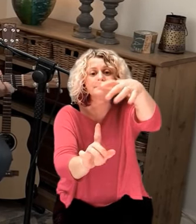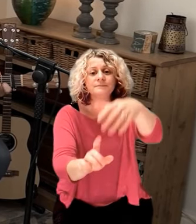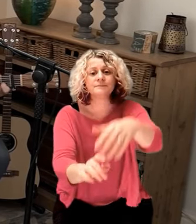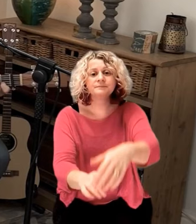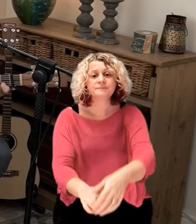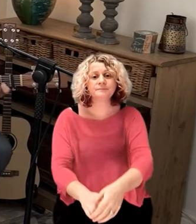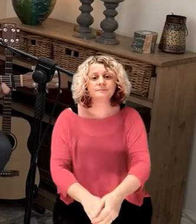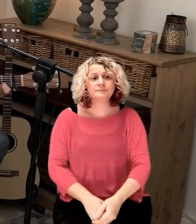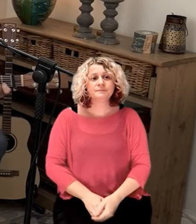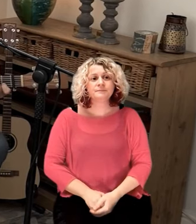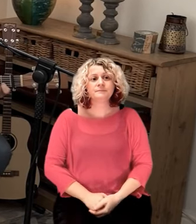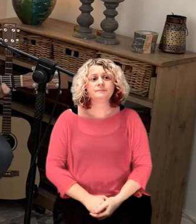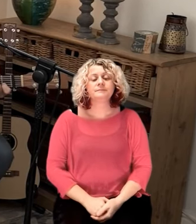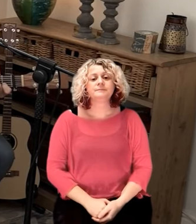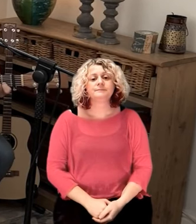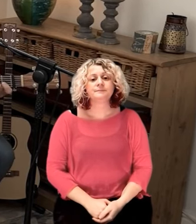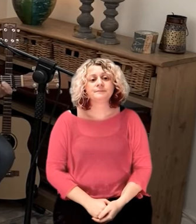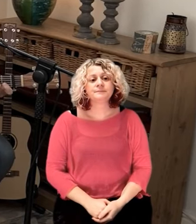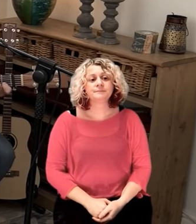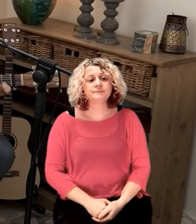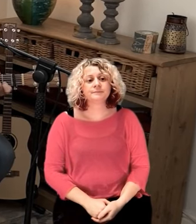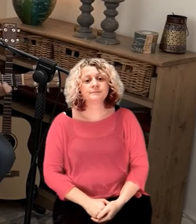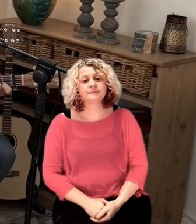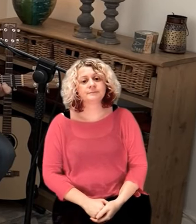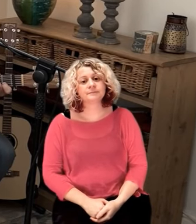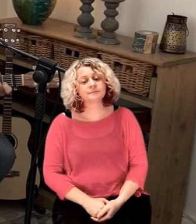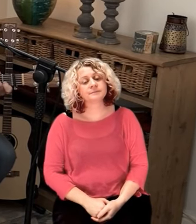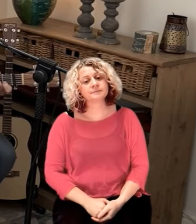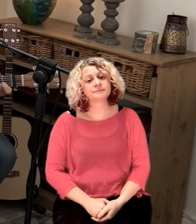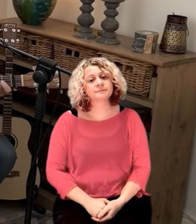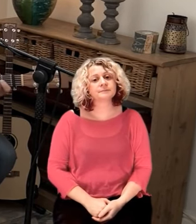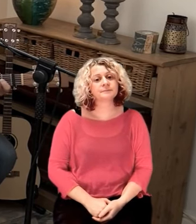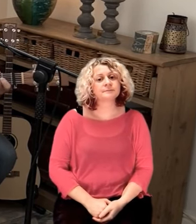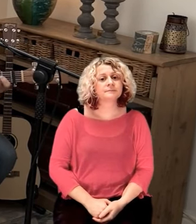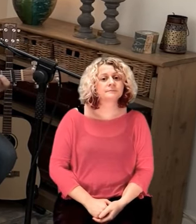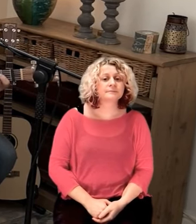chase the light,